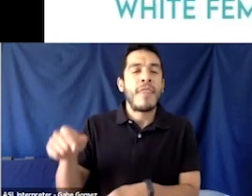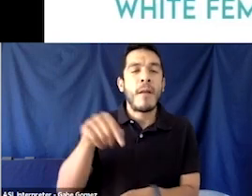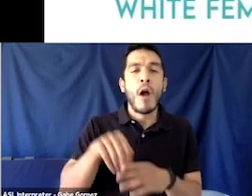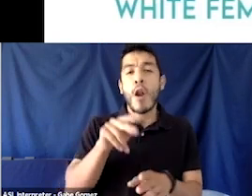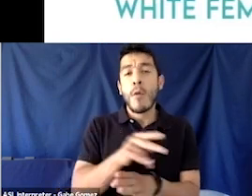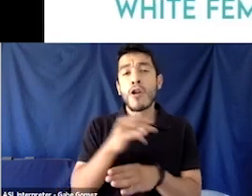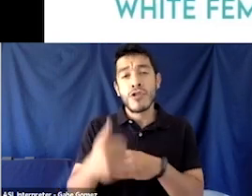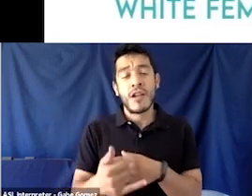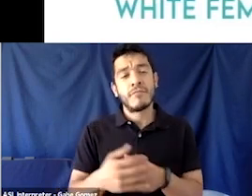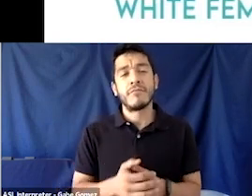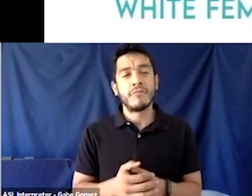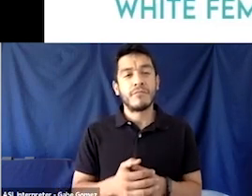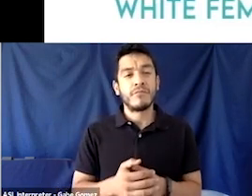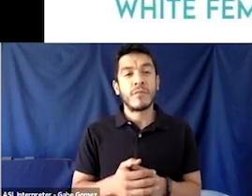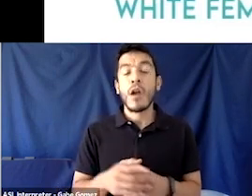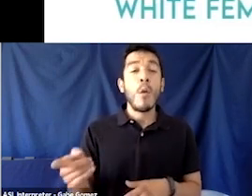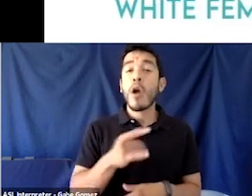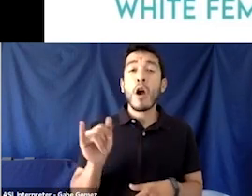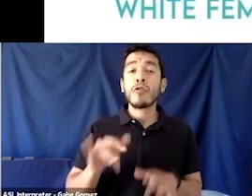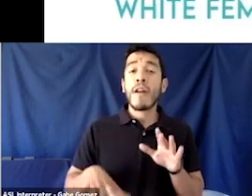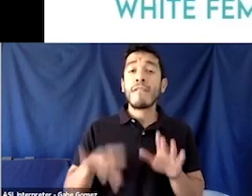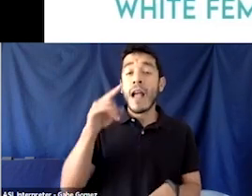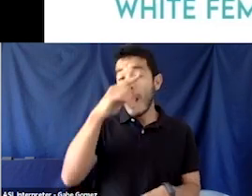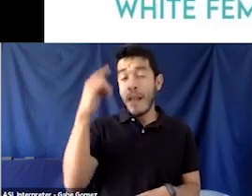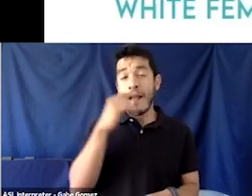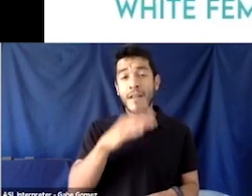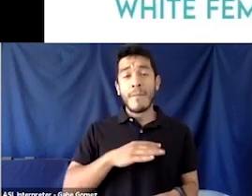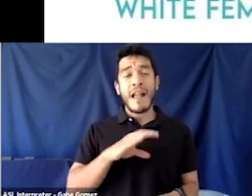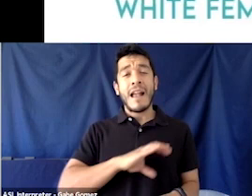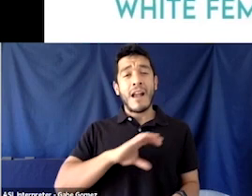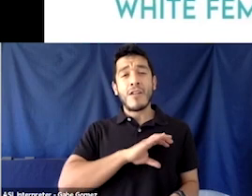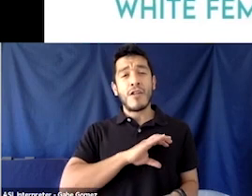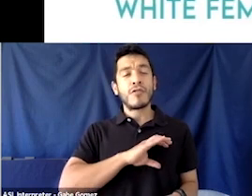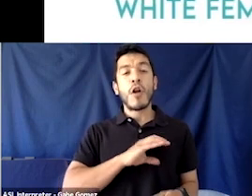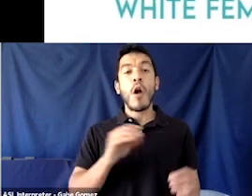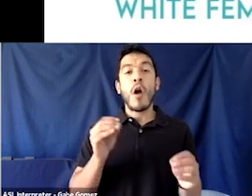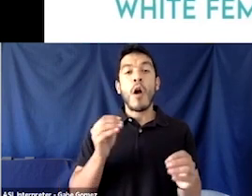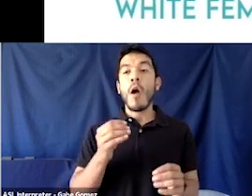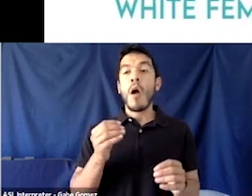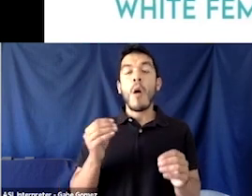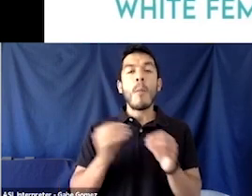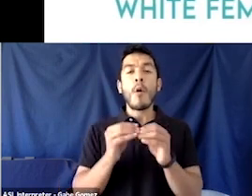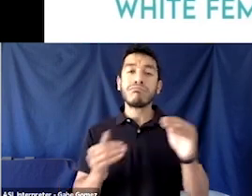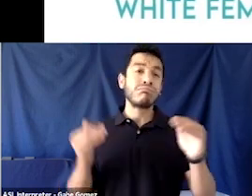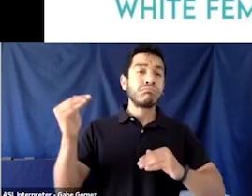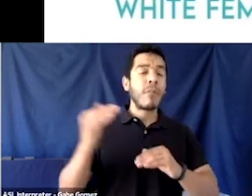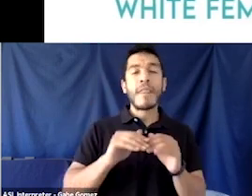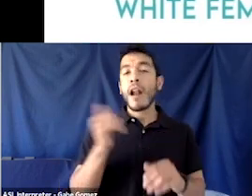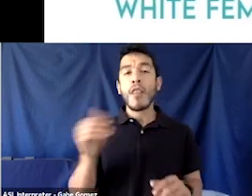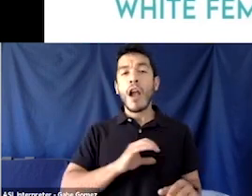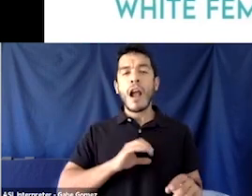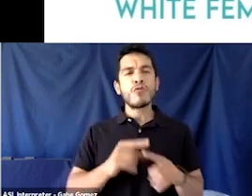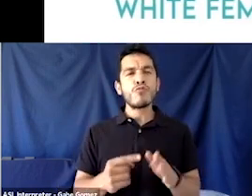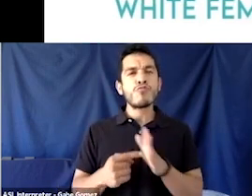positive finding, we find that Black female characters are more likely than other female characters to be shown as smart. And in order